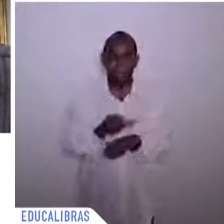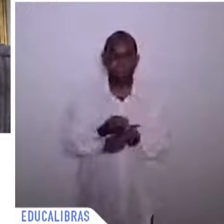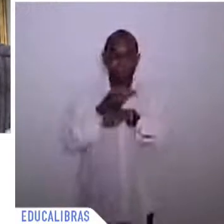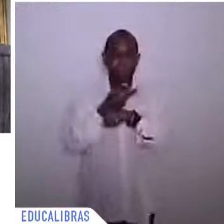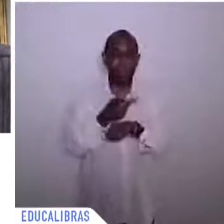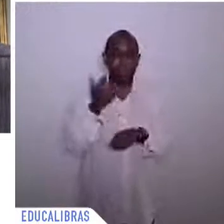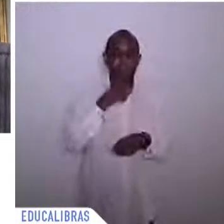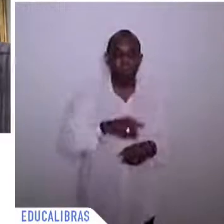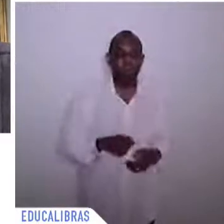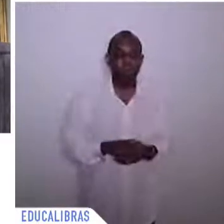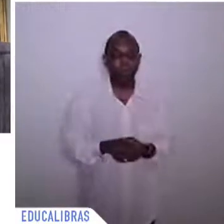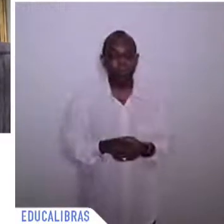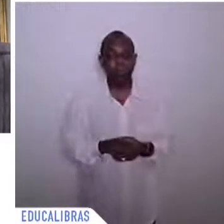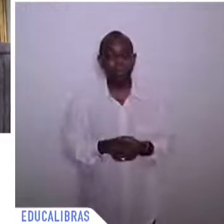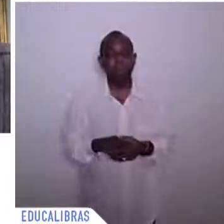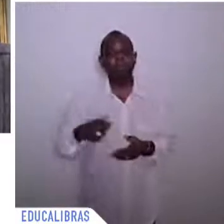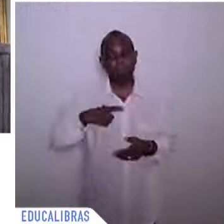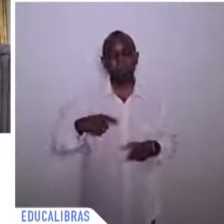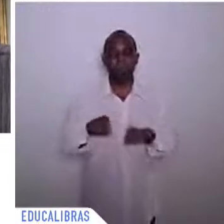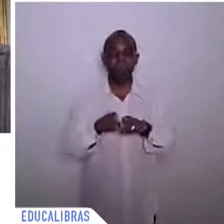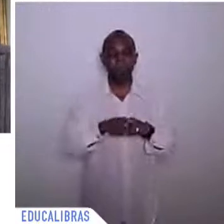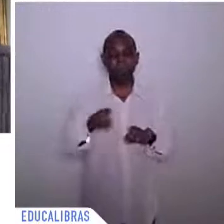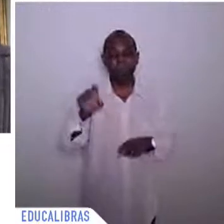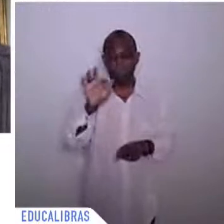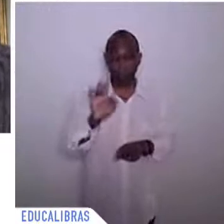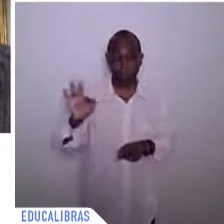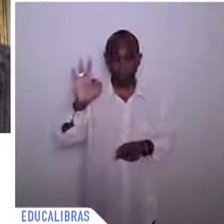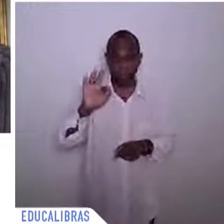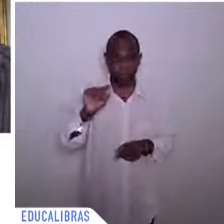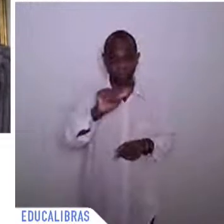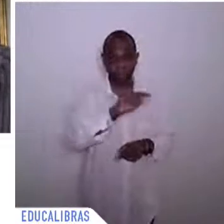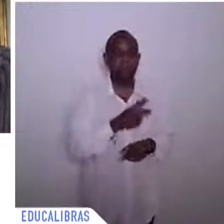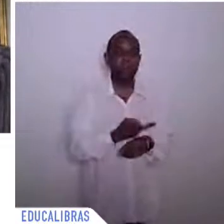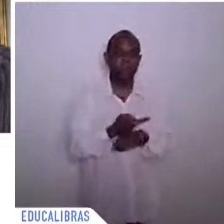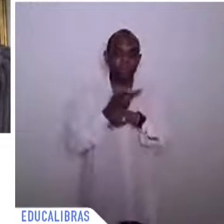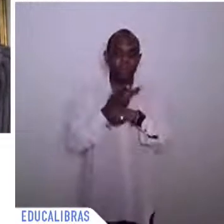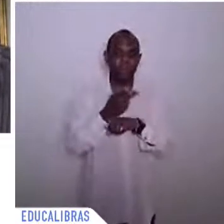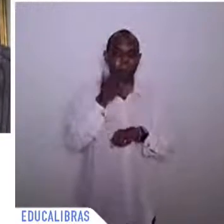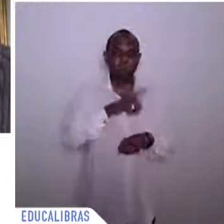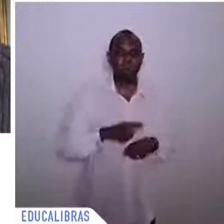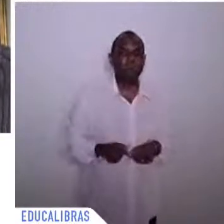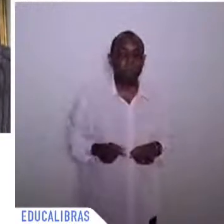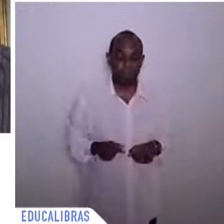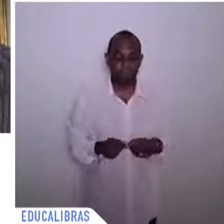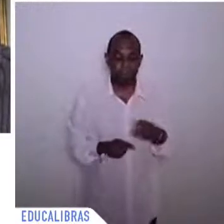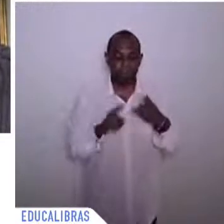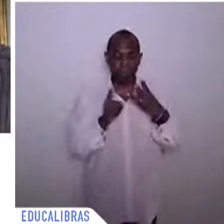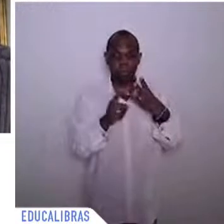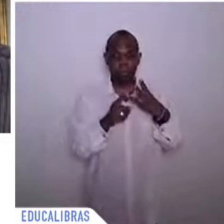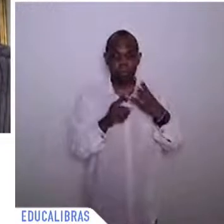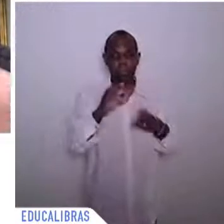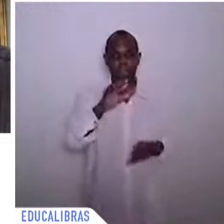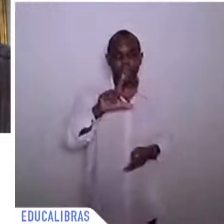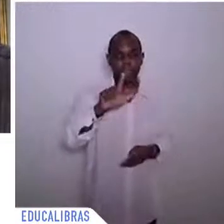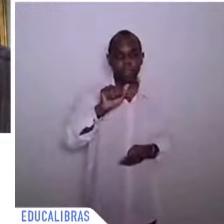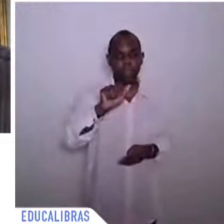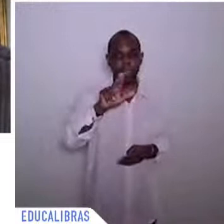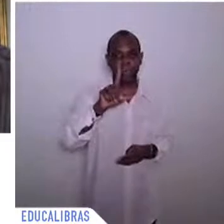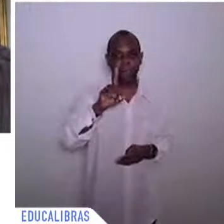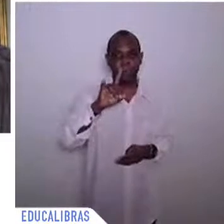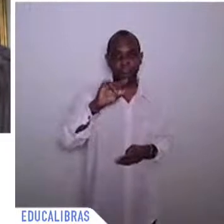doctoral thesis verses about the use of Twitter in Brazilian political environment during the 2013